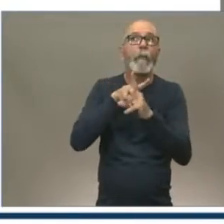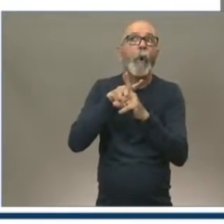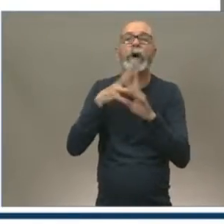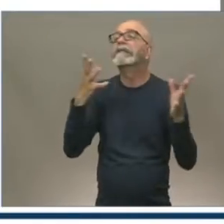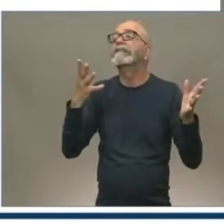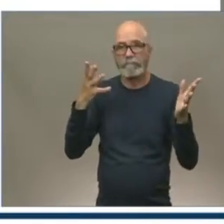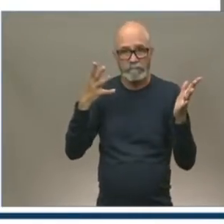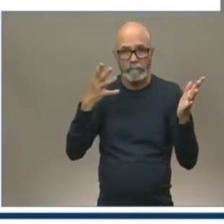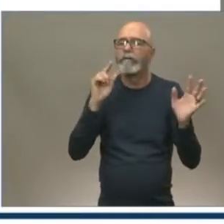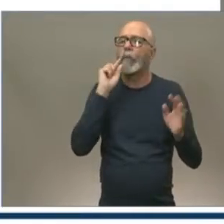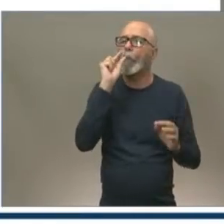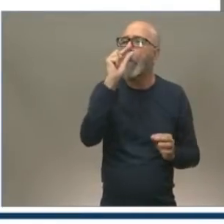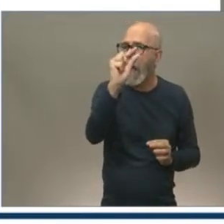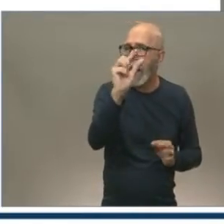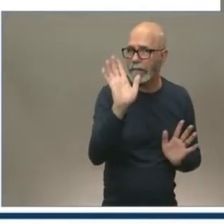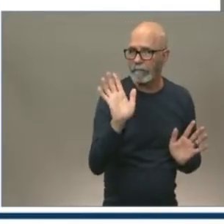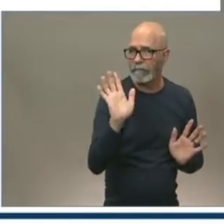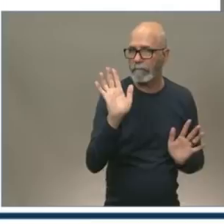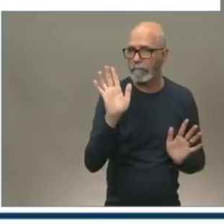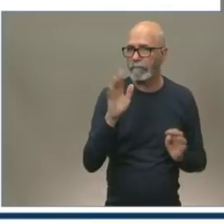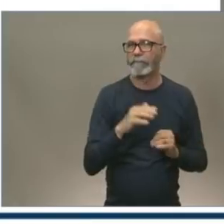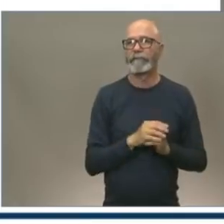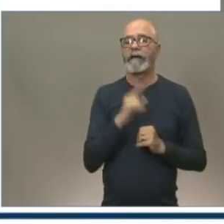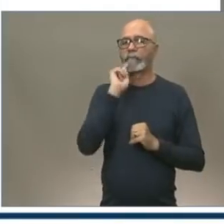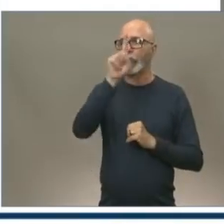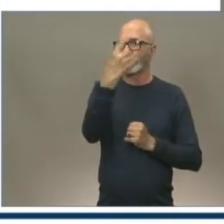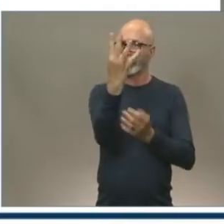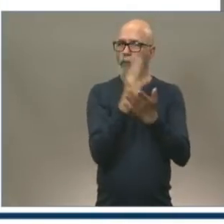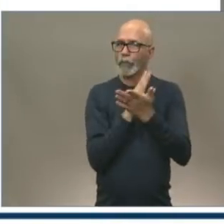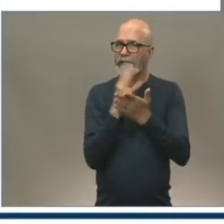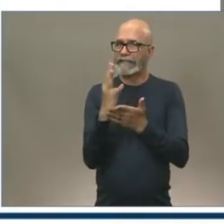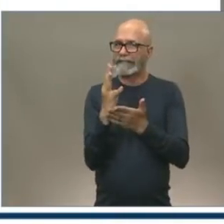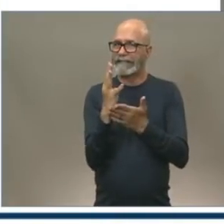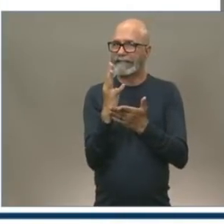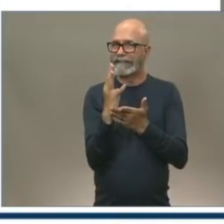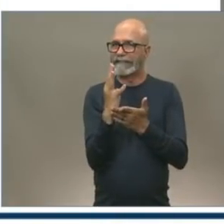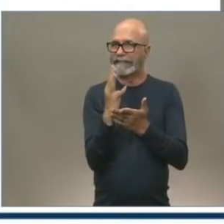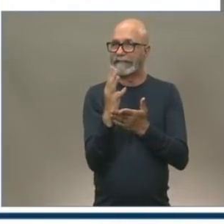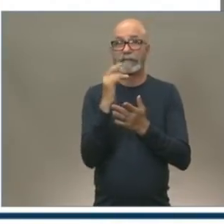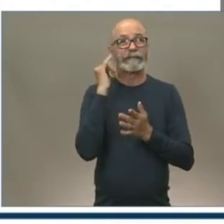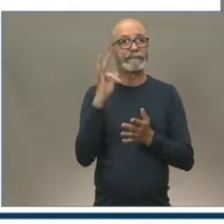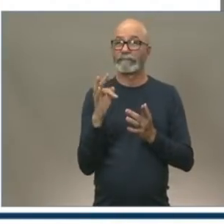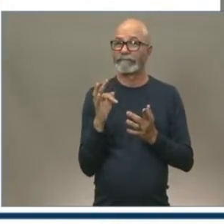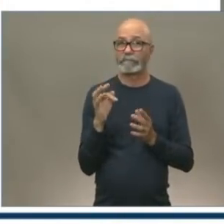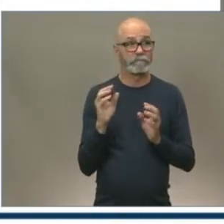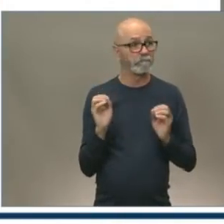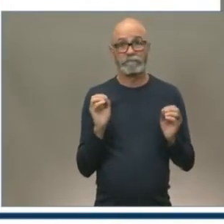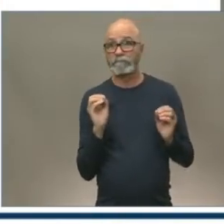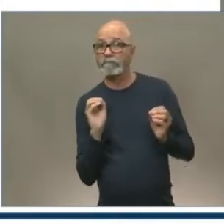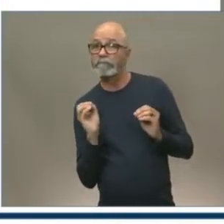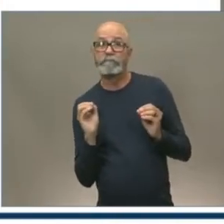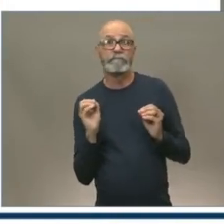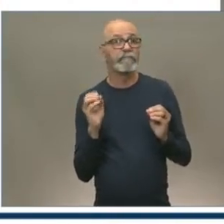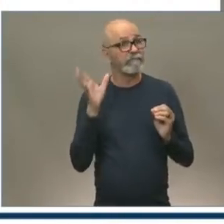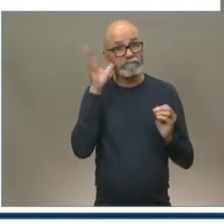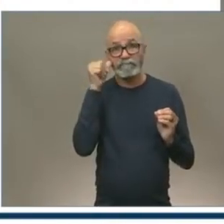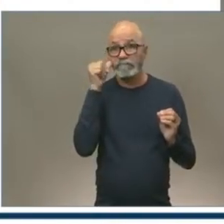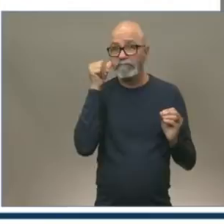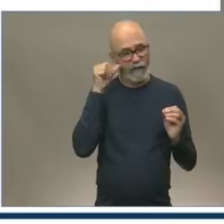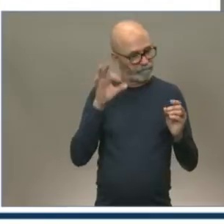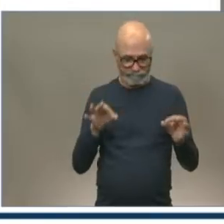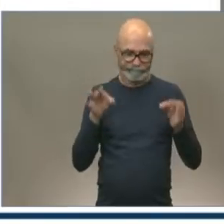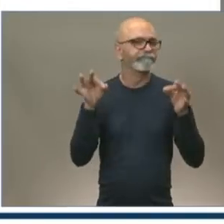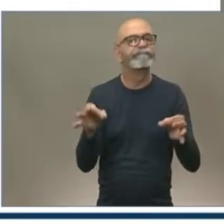measure that will be in effect for 4 weeks. But if we need to, we will extend this time and put further restrictions in